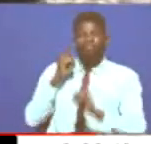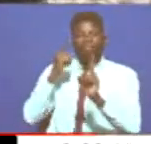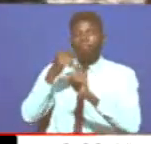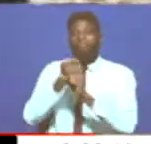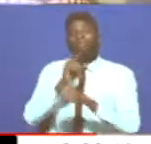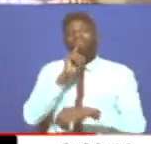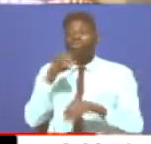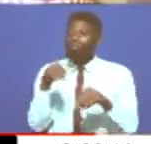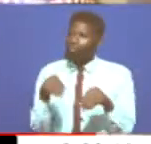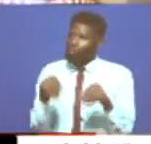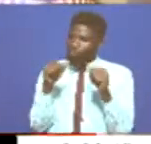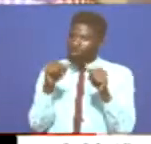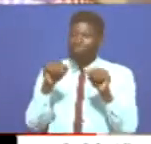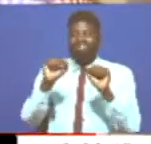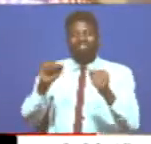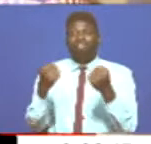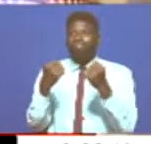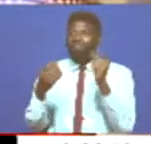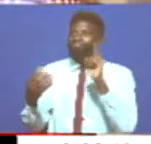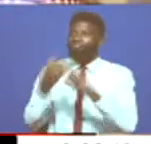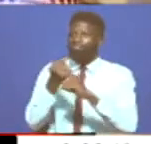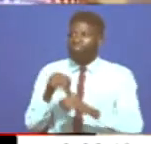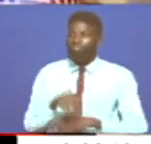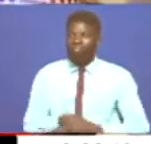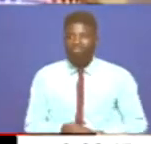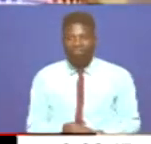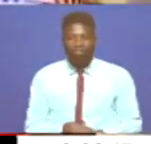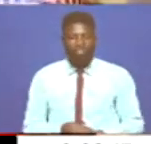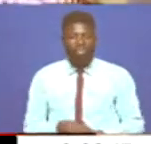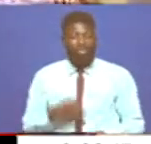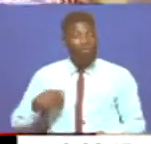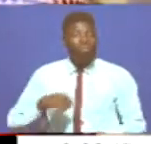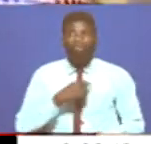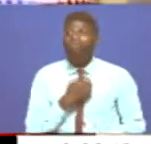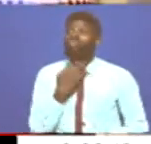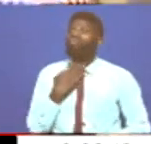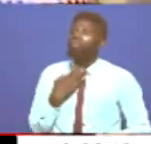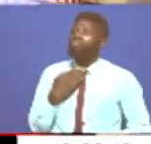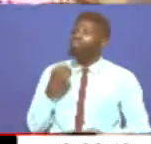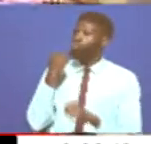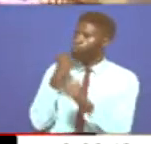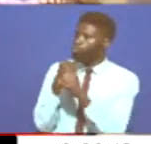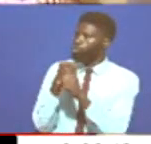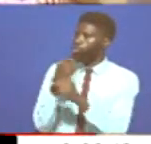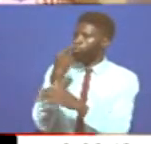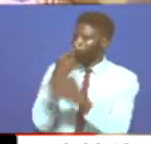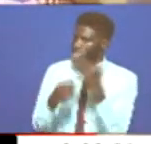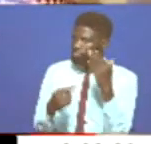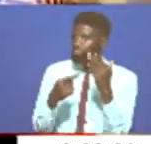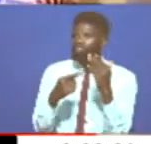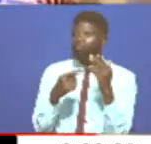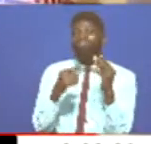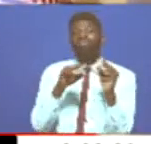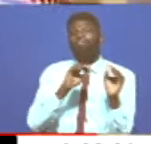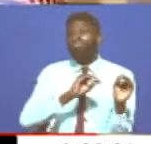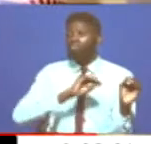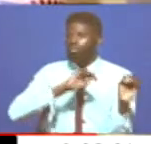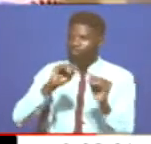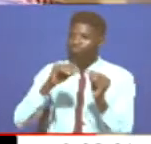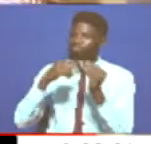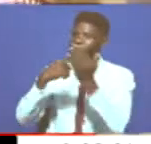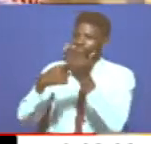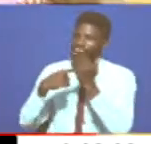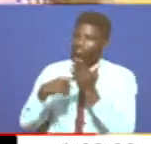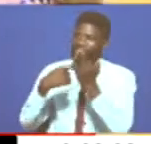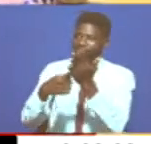is achieved. And all we want to do is to move there, discuss with the project